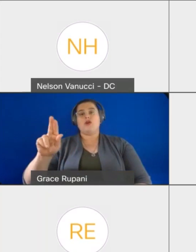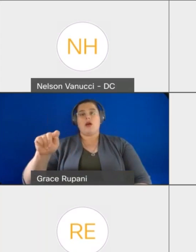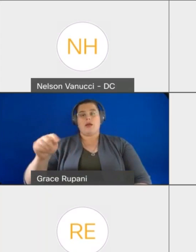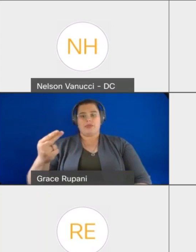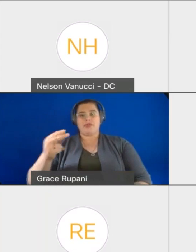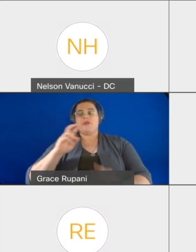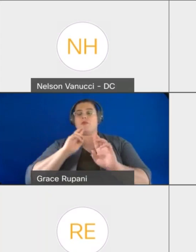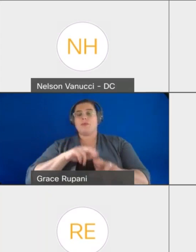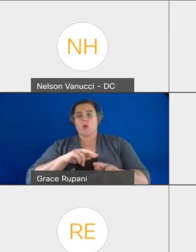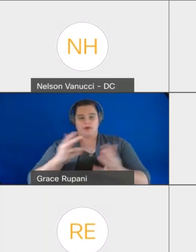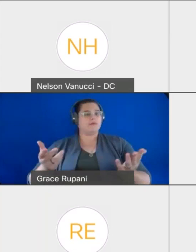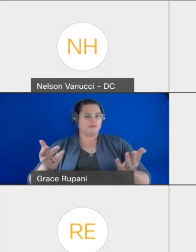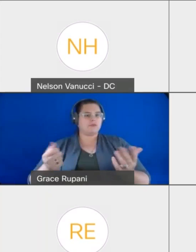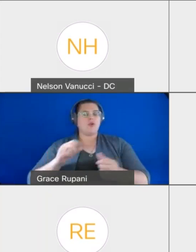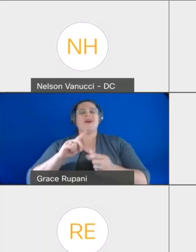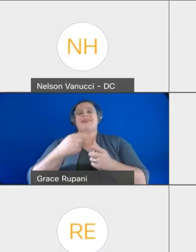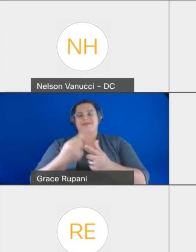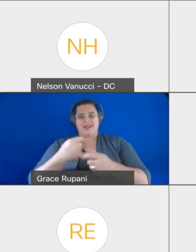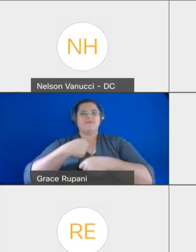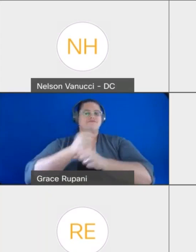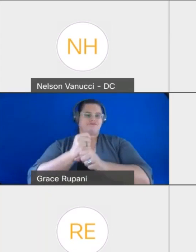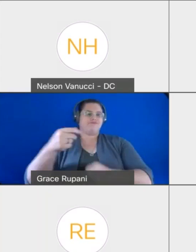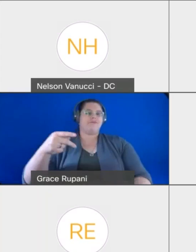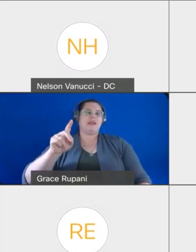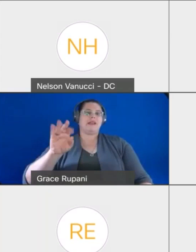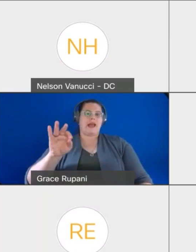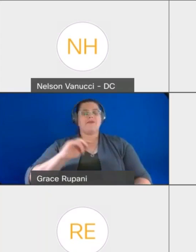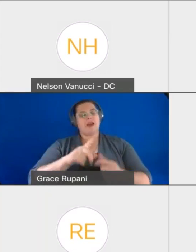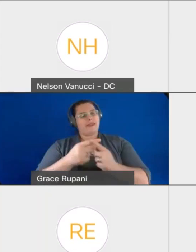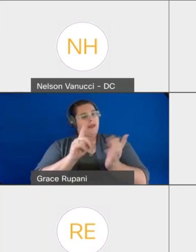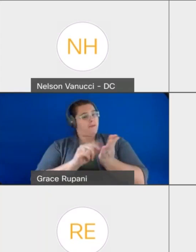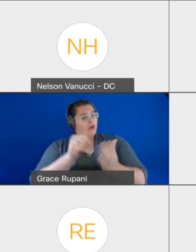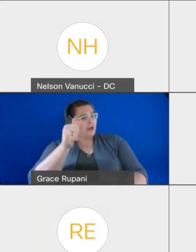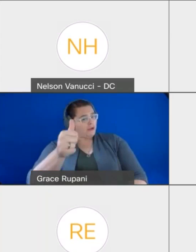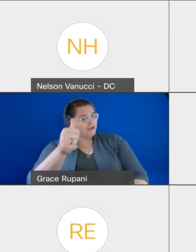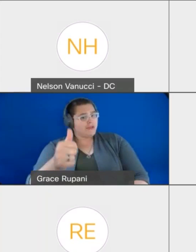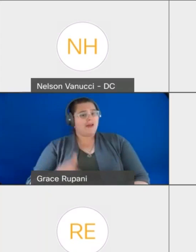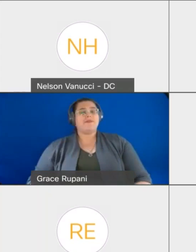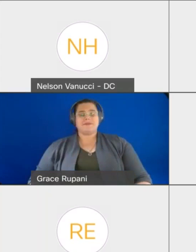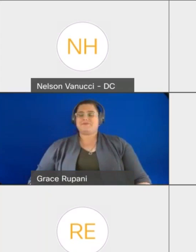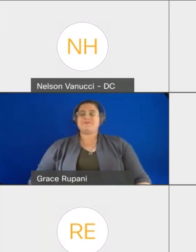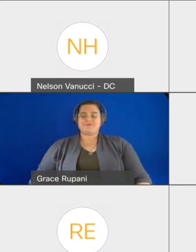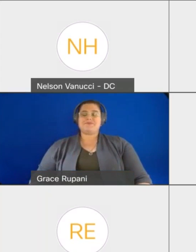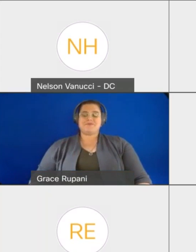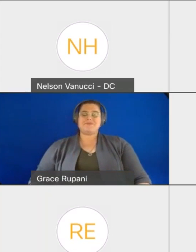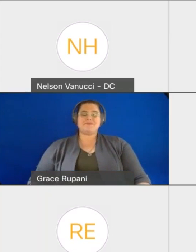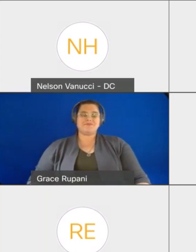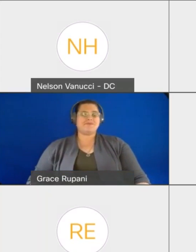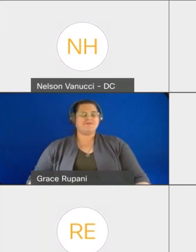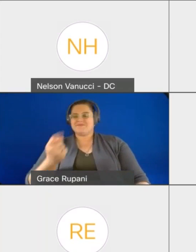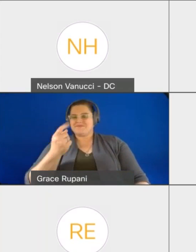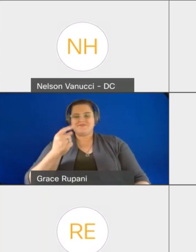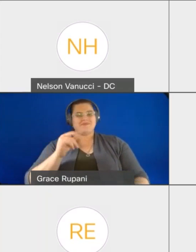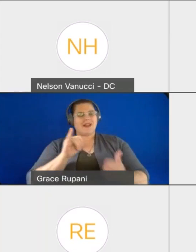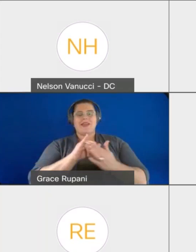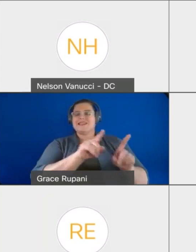generate your PDF form and you could print it out yourself. And that's just the same thing as what we would